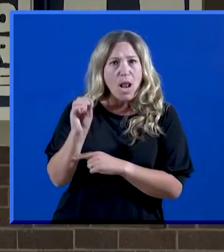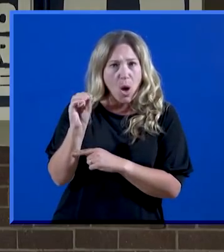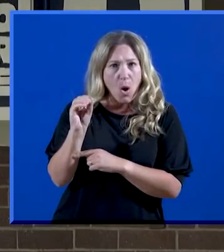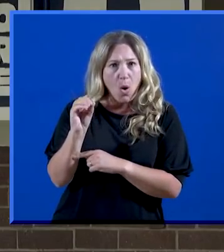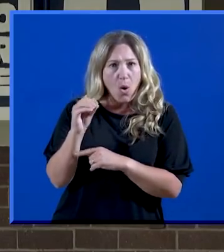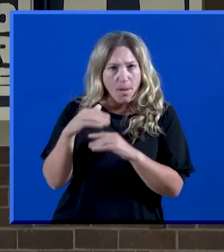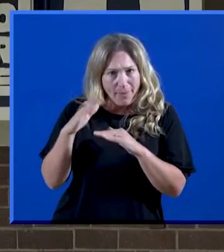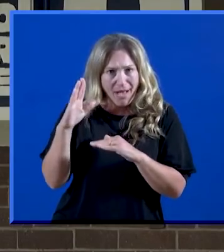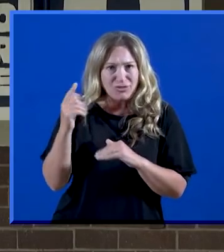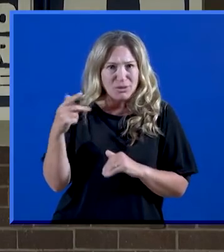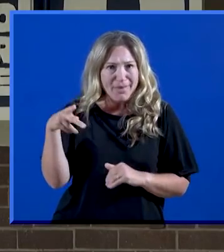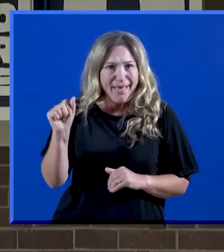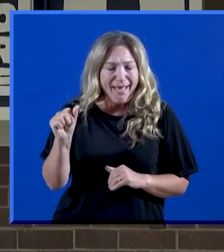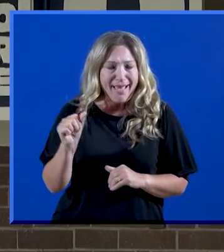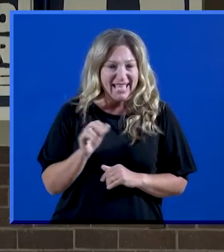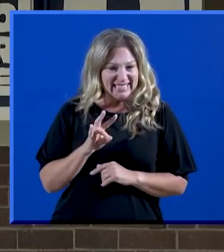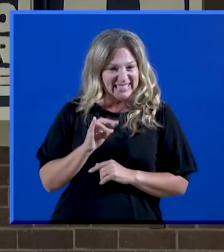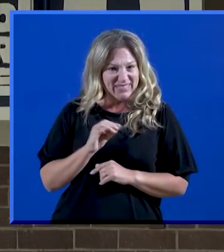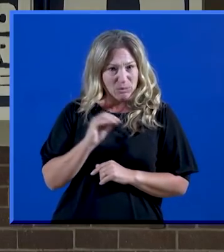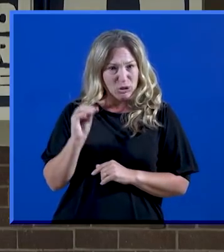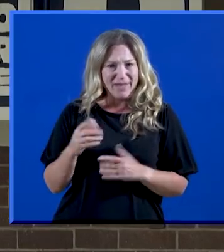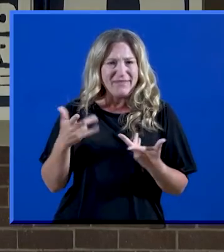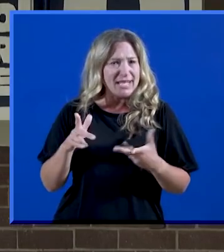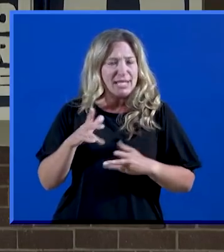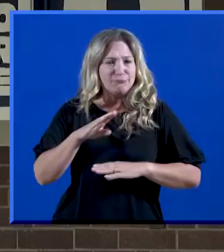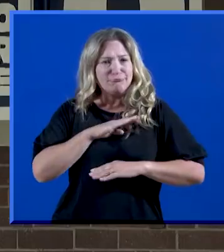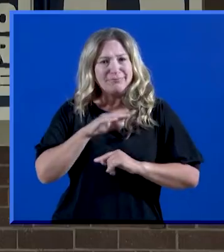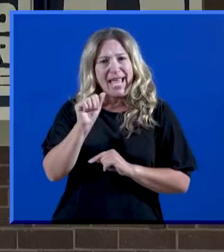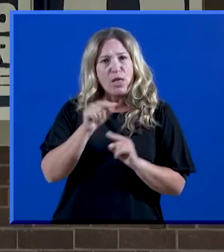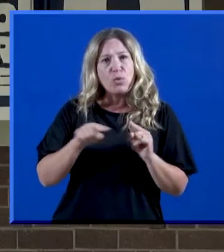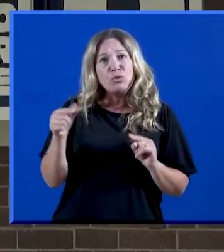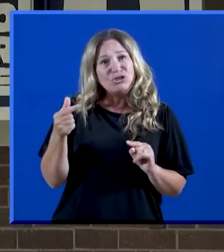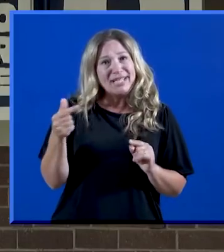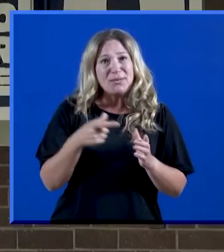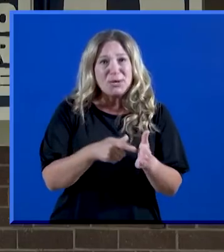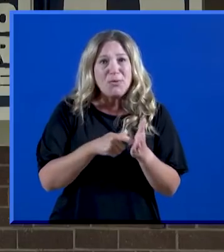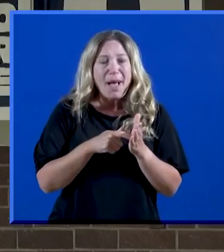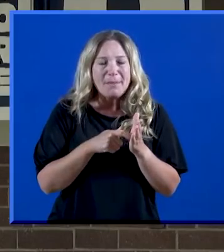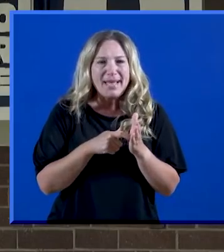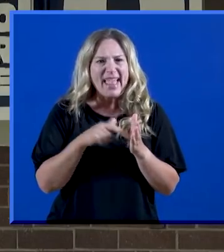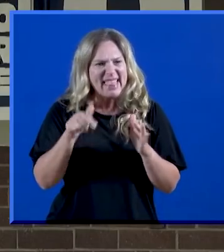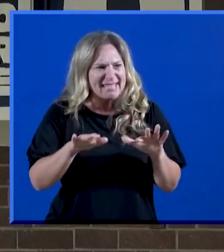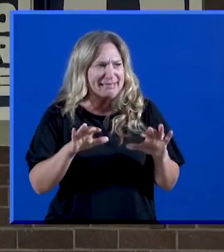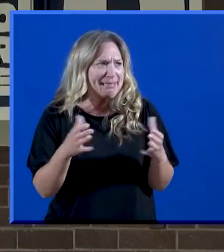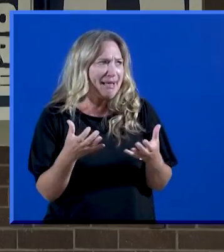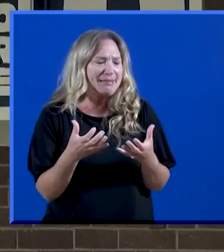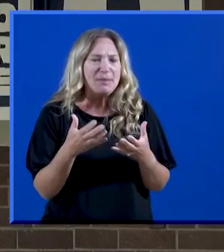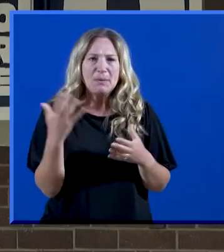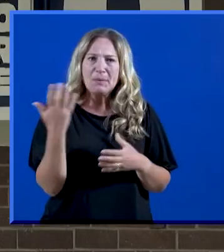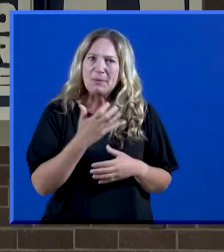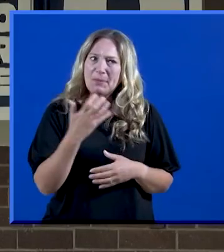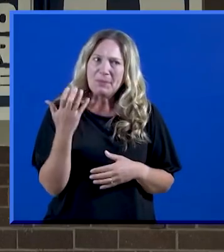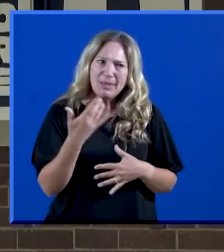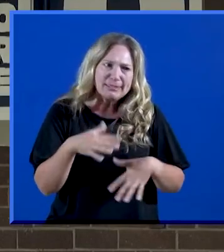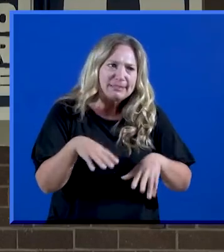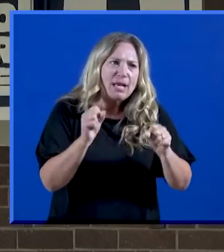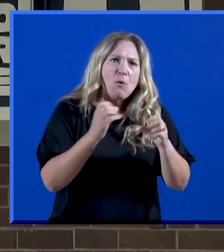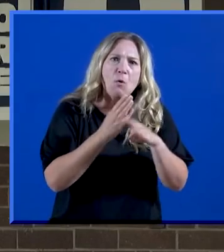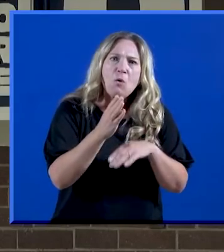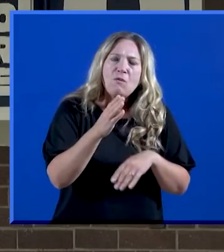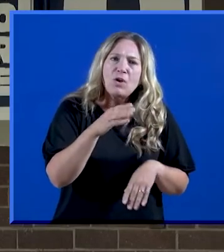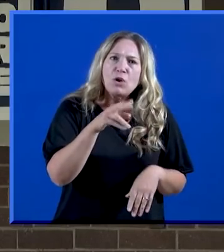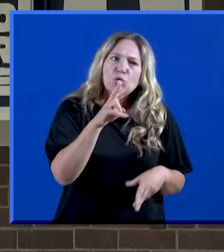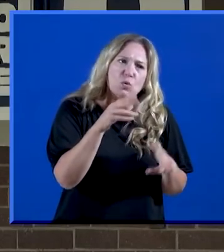higher. 70% of you have completed the A to G requirements. This class has taken over 2,000 AP and